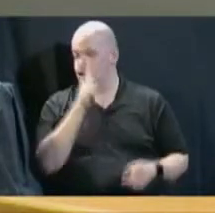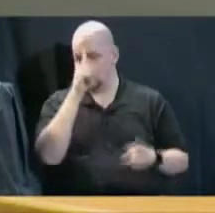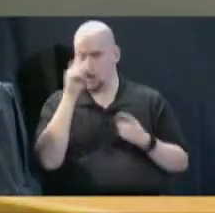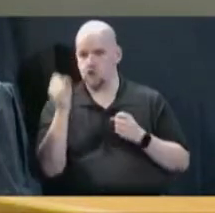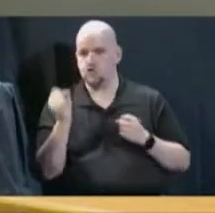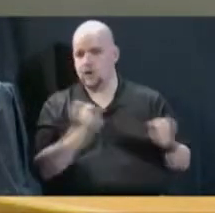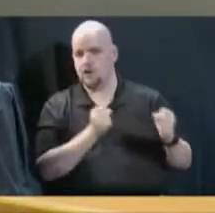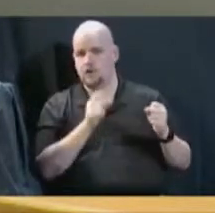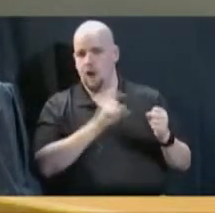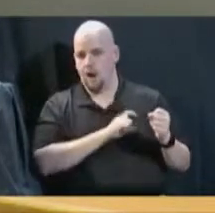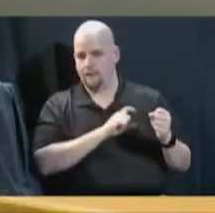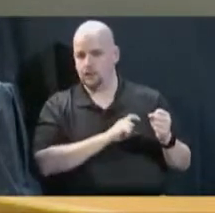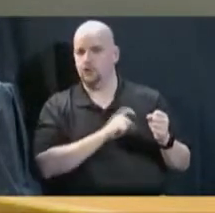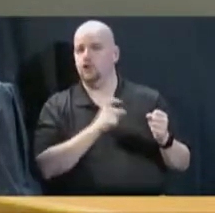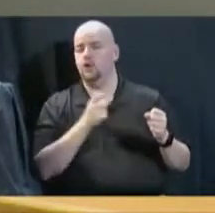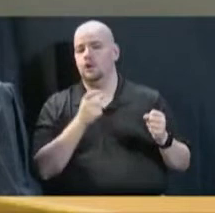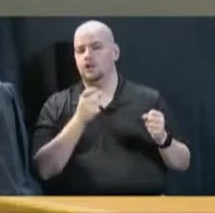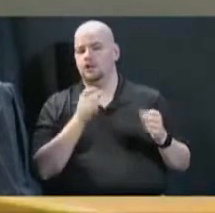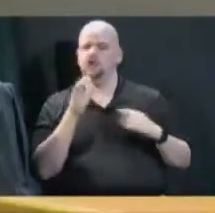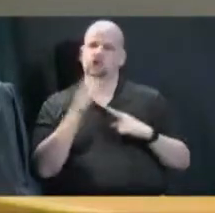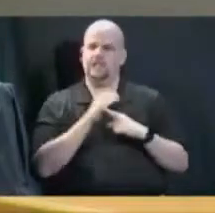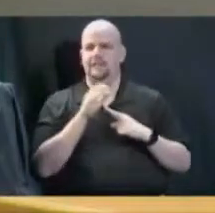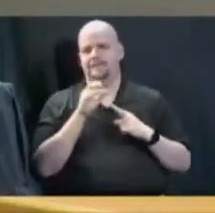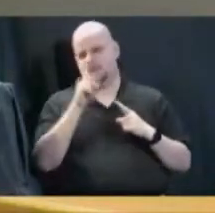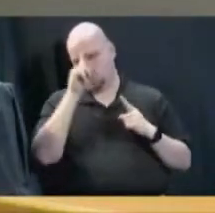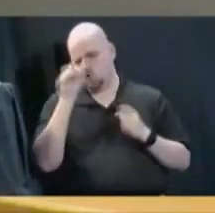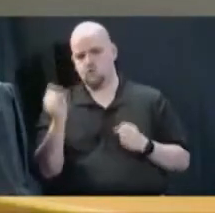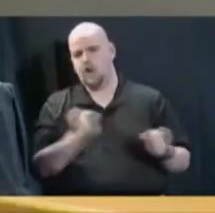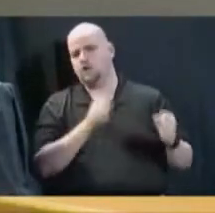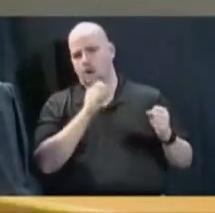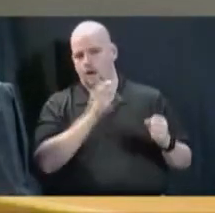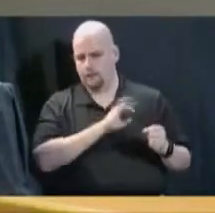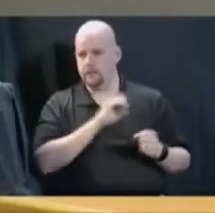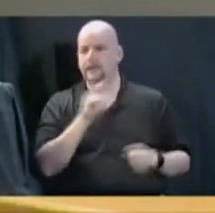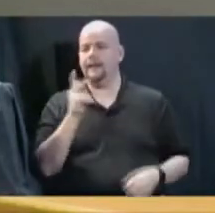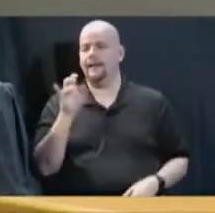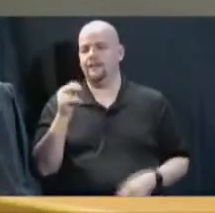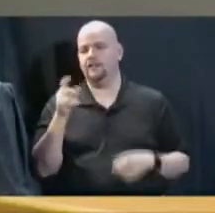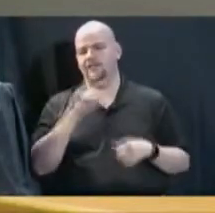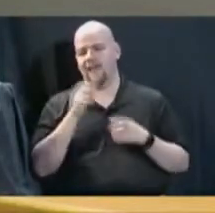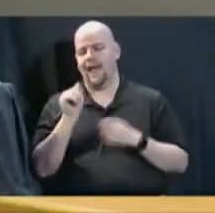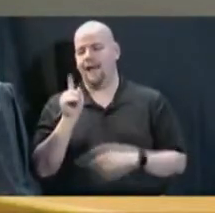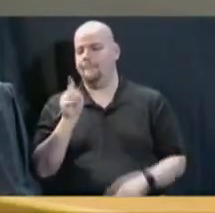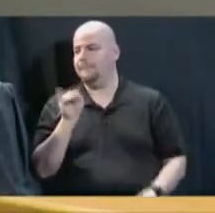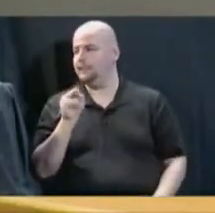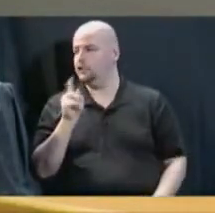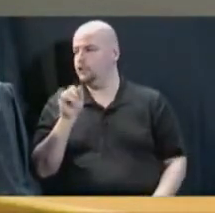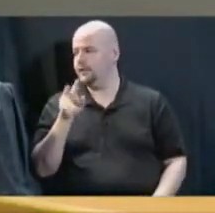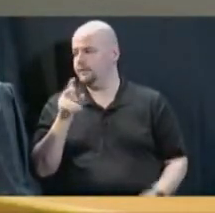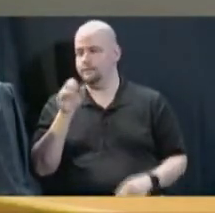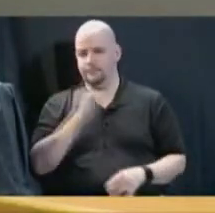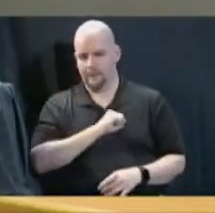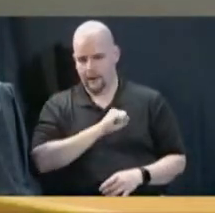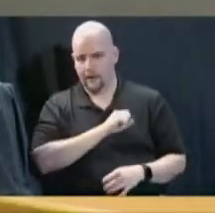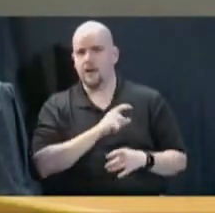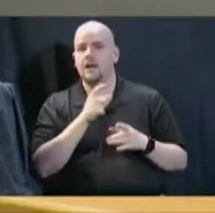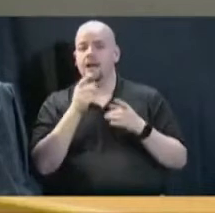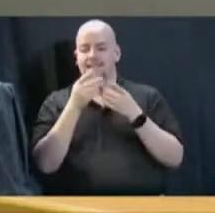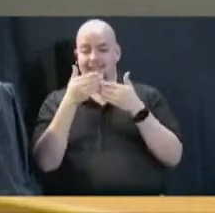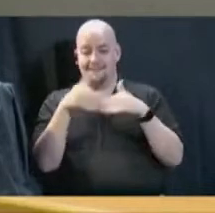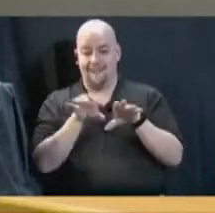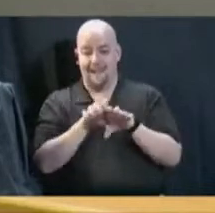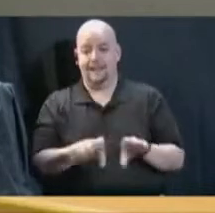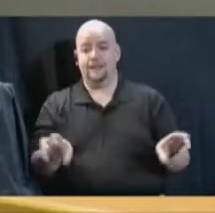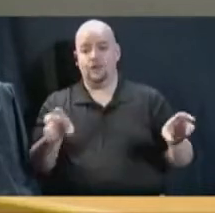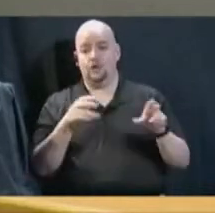strategy officer, chief strategy officer, and Kevin's the chief administrative officer. They have divided up the director